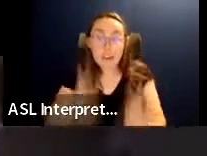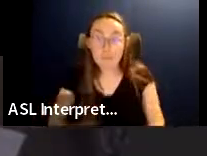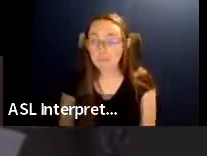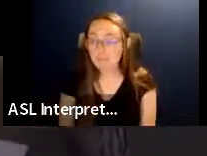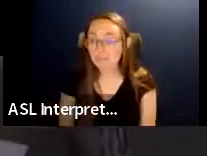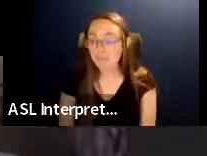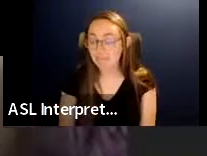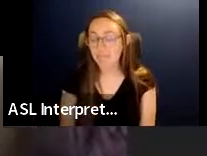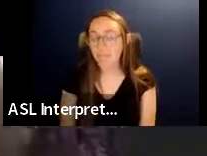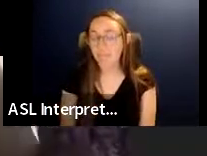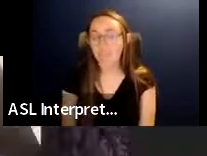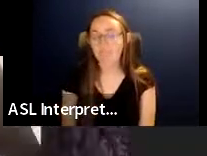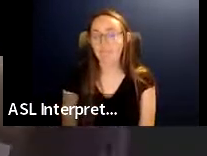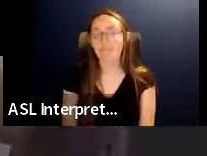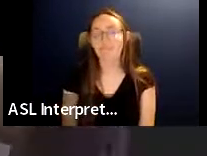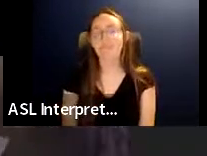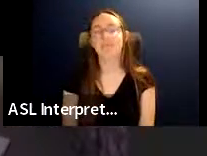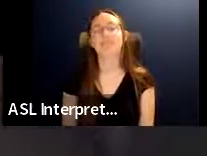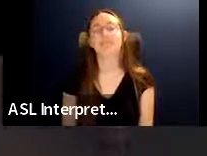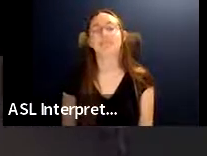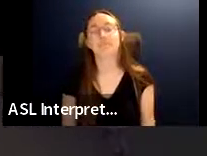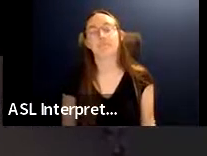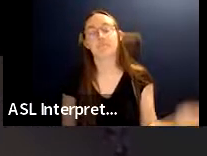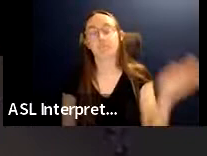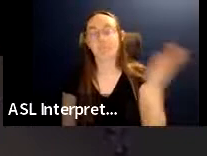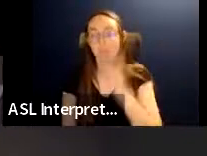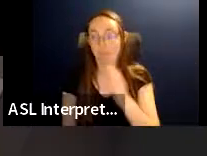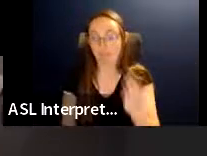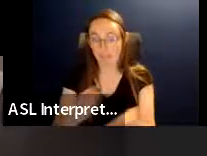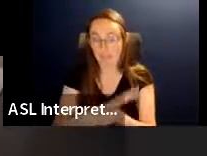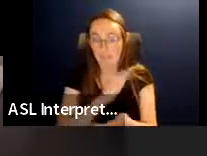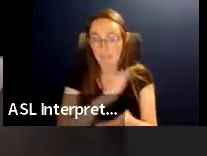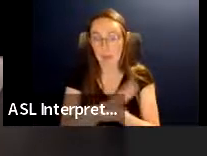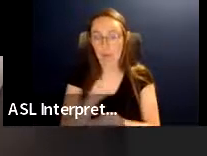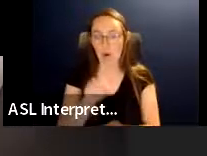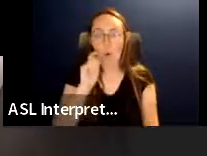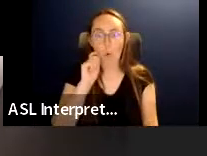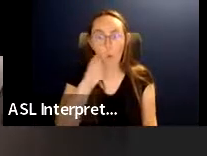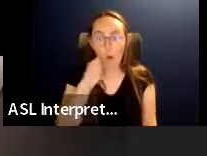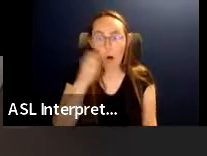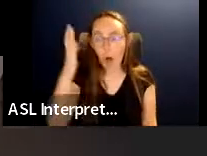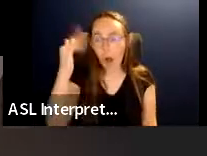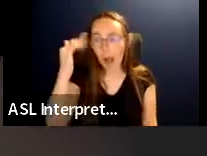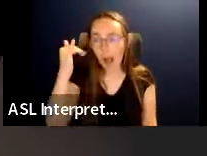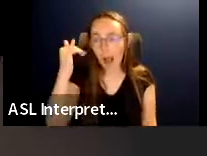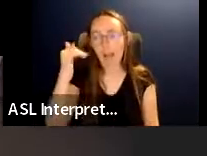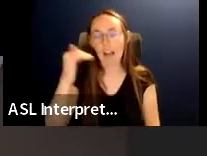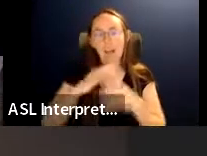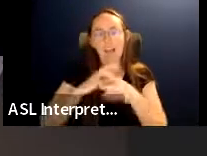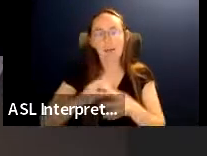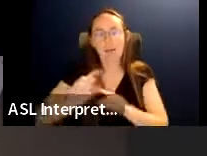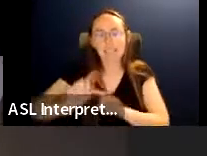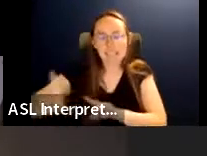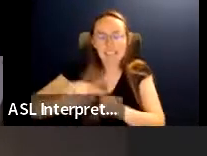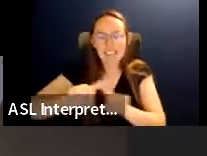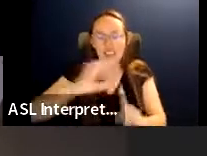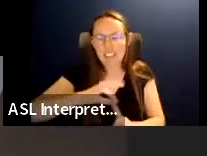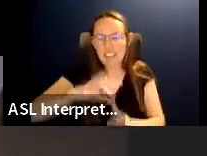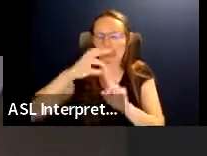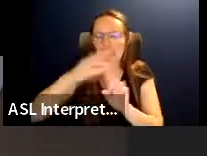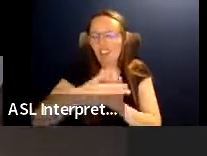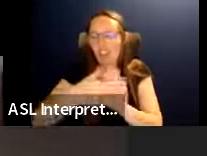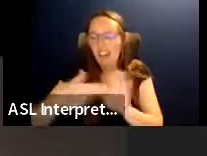And this handout is kind of cool because this is about all these specialty tapes that I've been talking